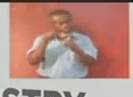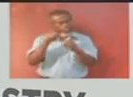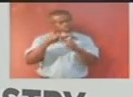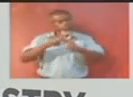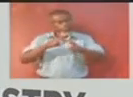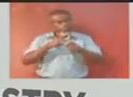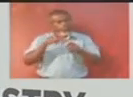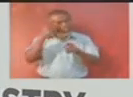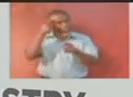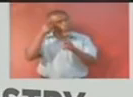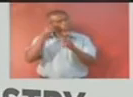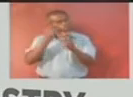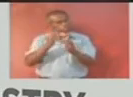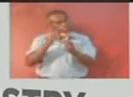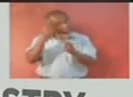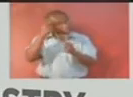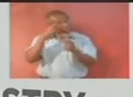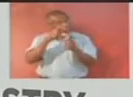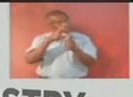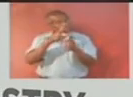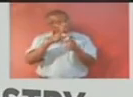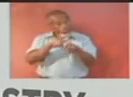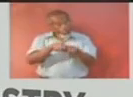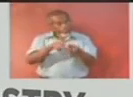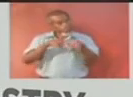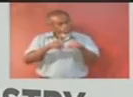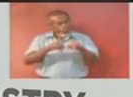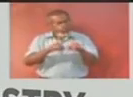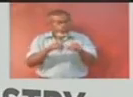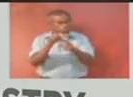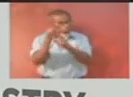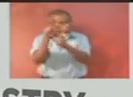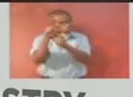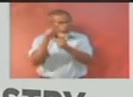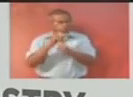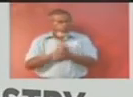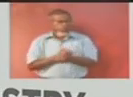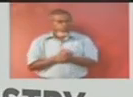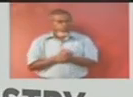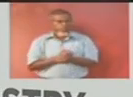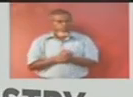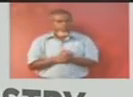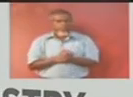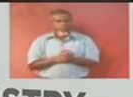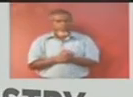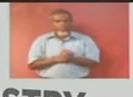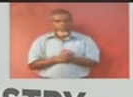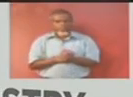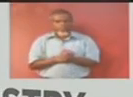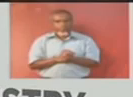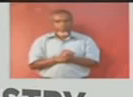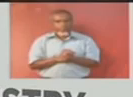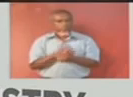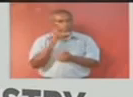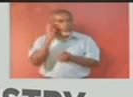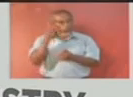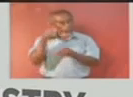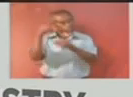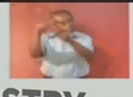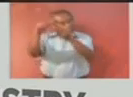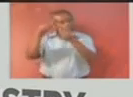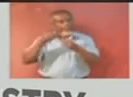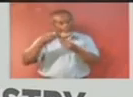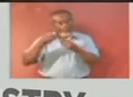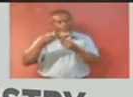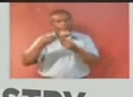There will be no deviation from the commitment that was made by the COVAX facility. What is the case